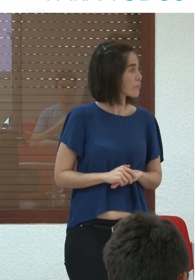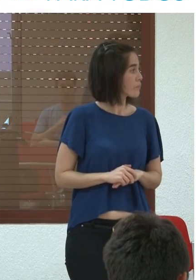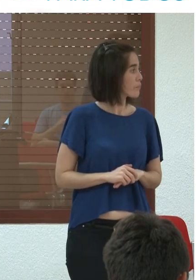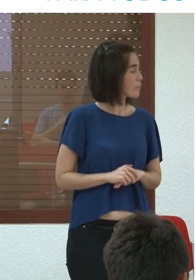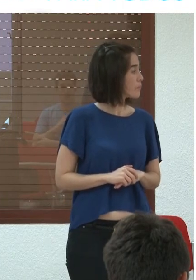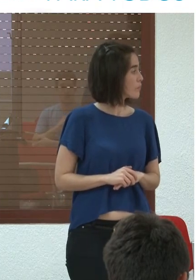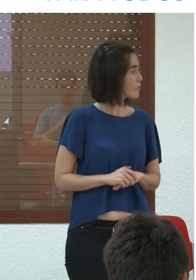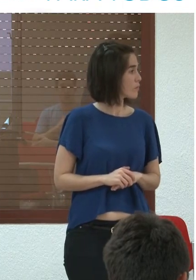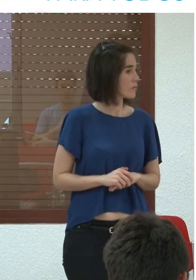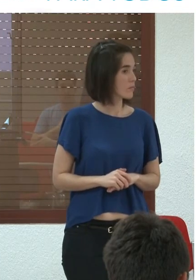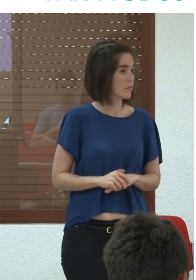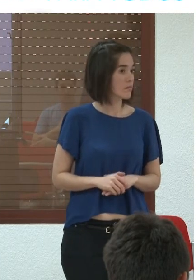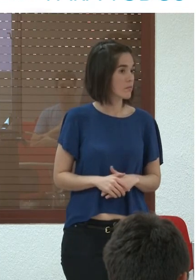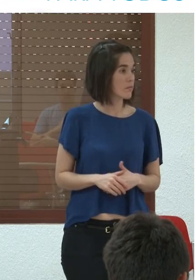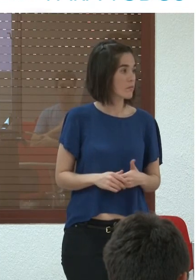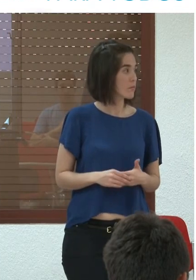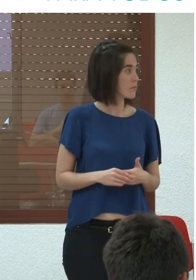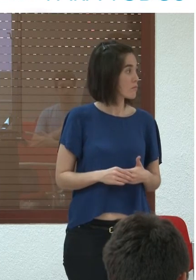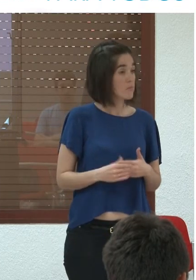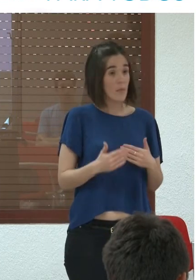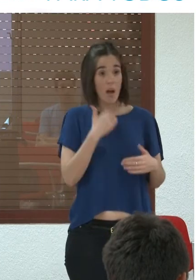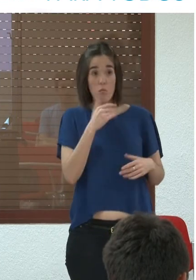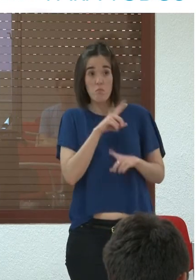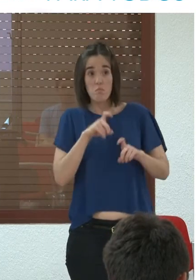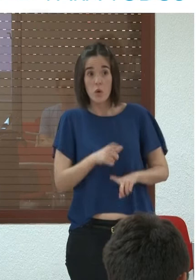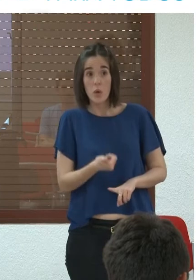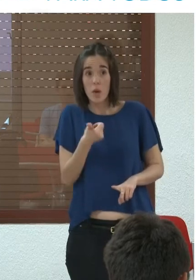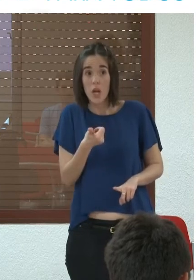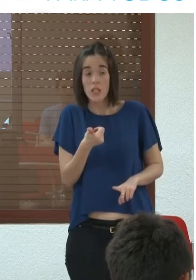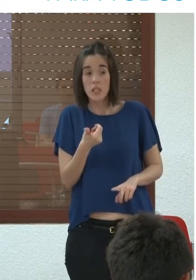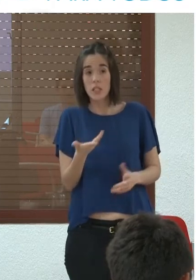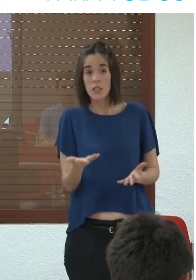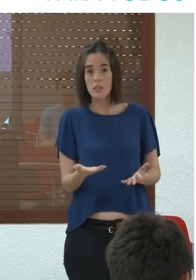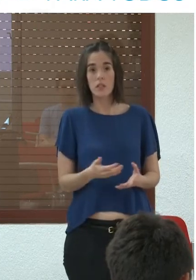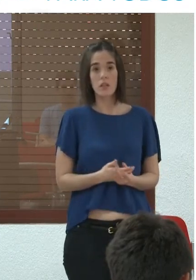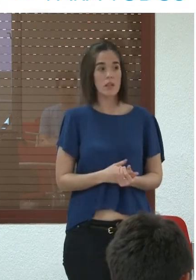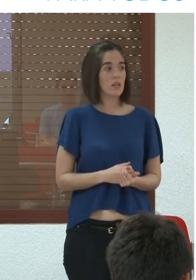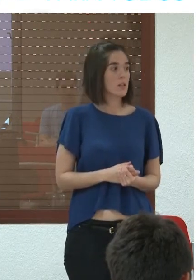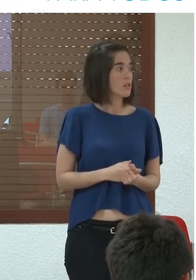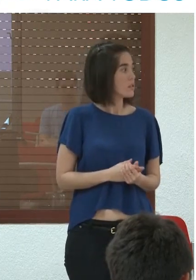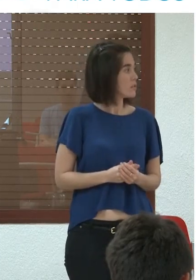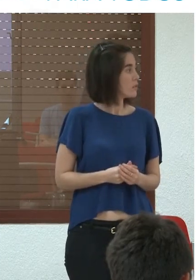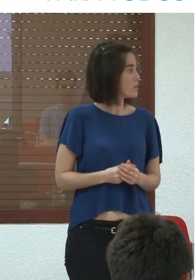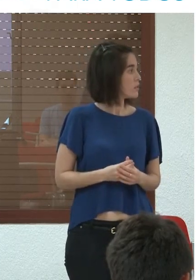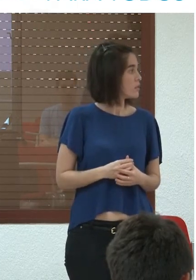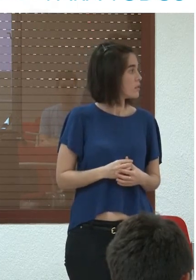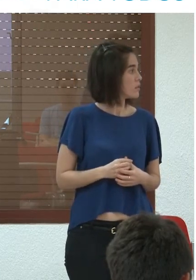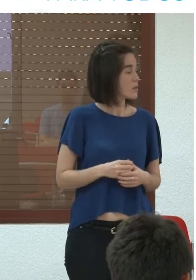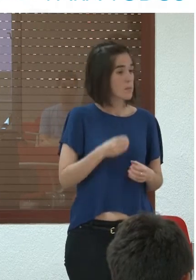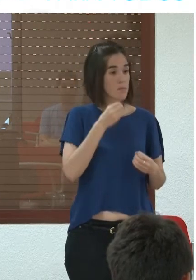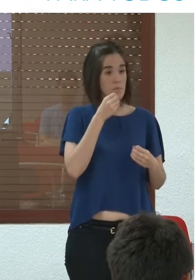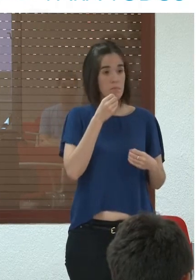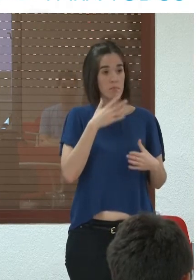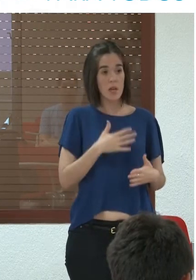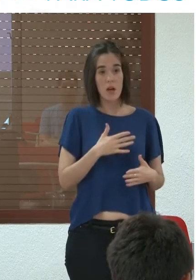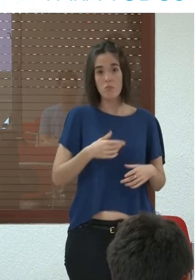improve the situation of the patient. ¿Alguna pregunta adicional? Any additional question? Bueno,